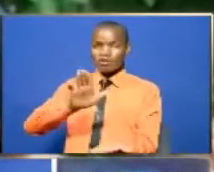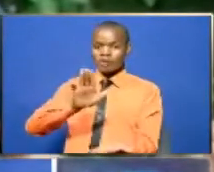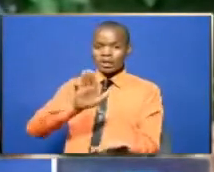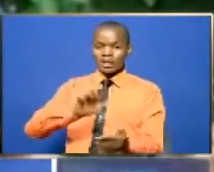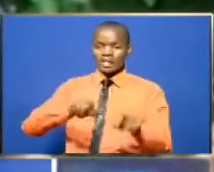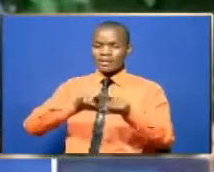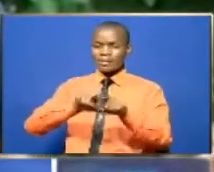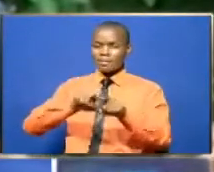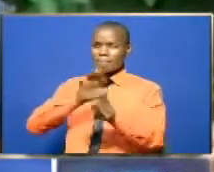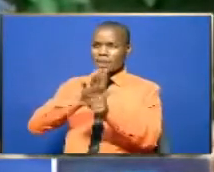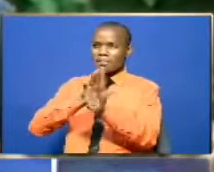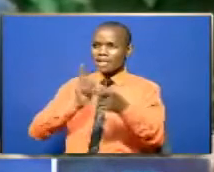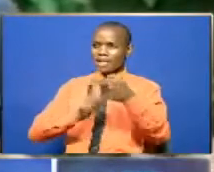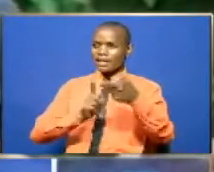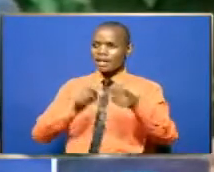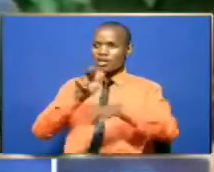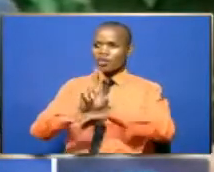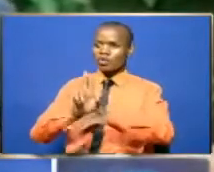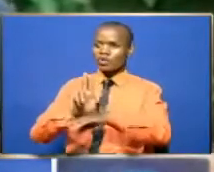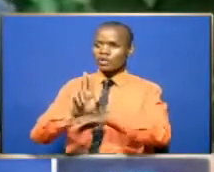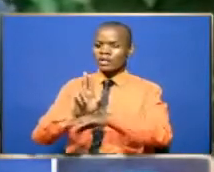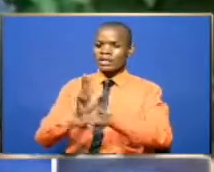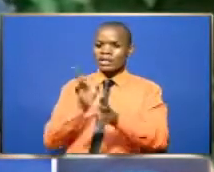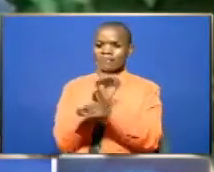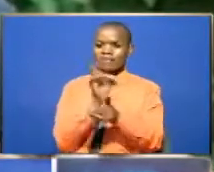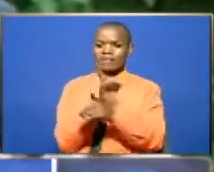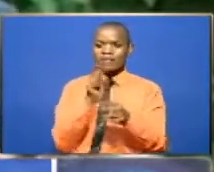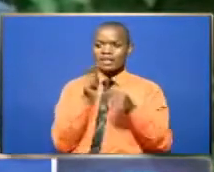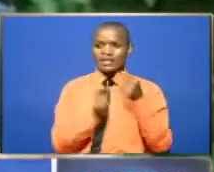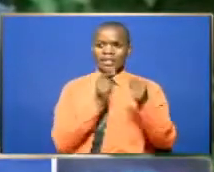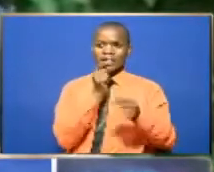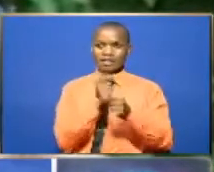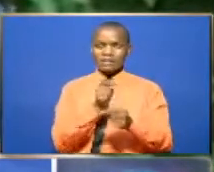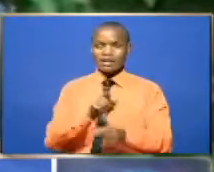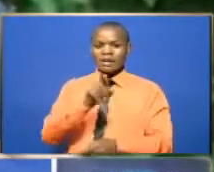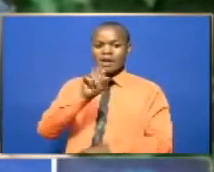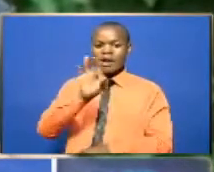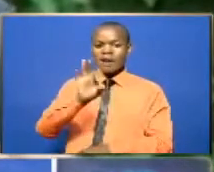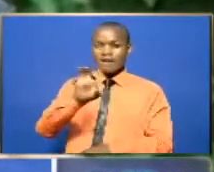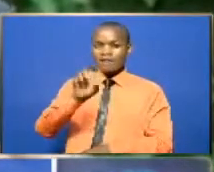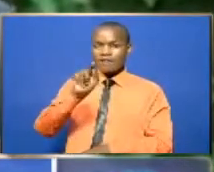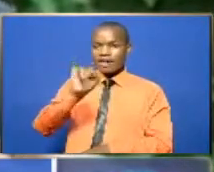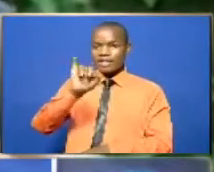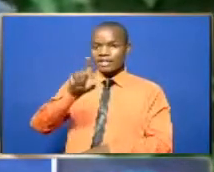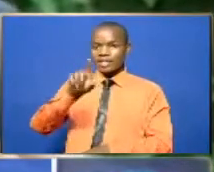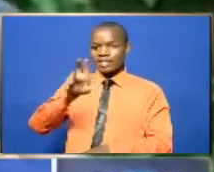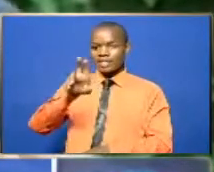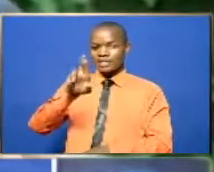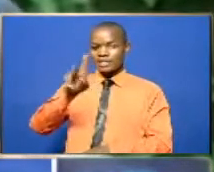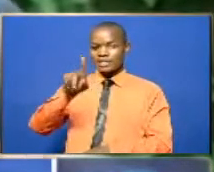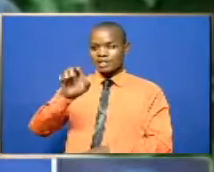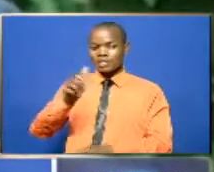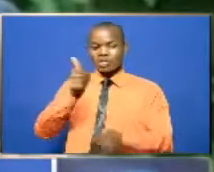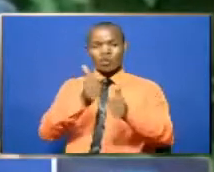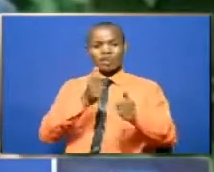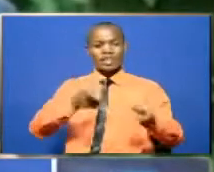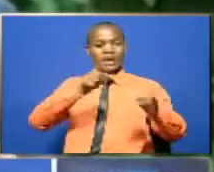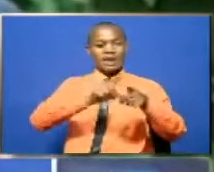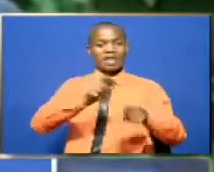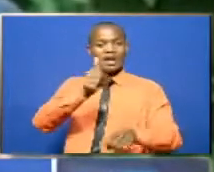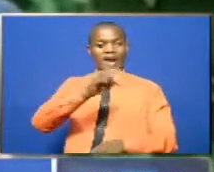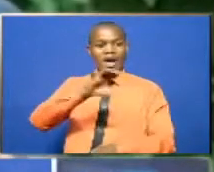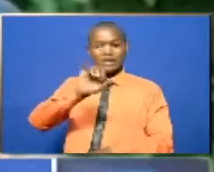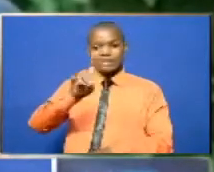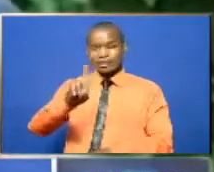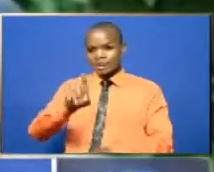years we've been using types of fertilizers that have added a lot of acidity in our soils, which make